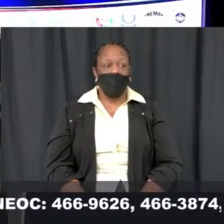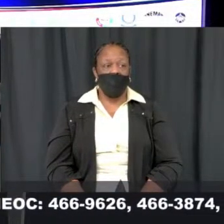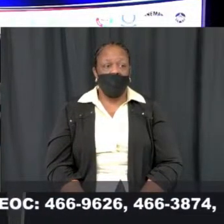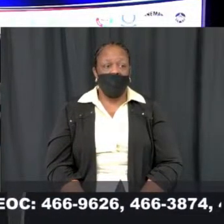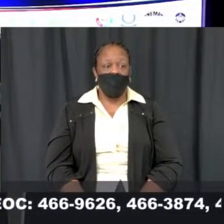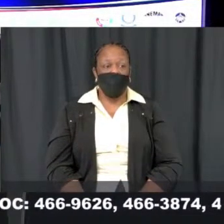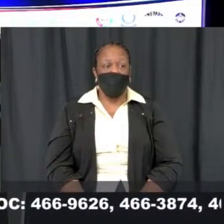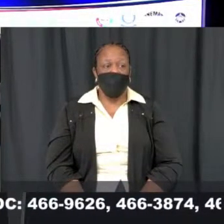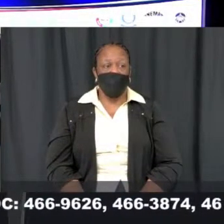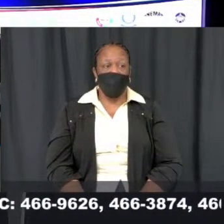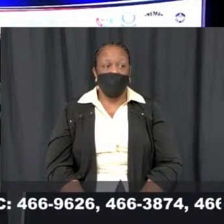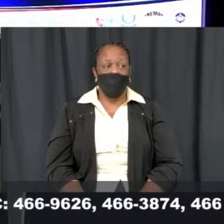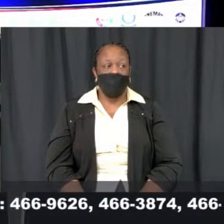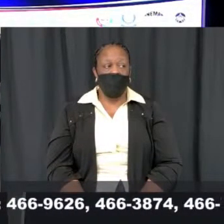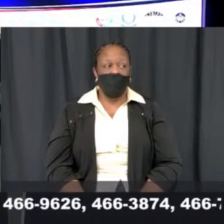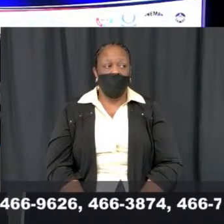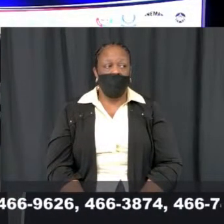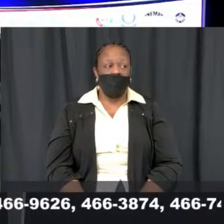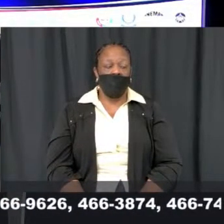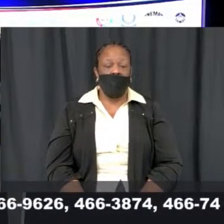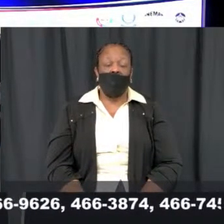her mom, her bedridden mom.